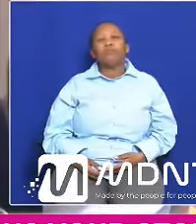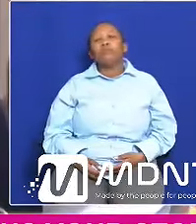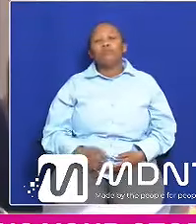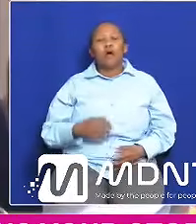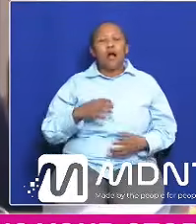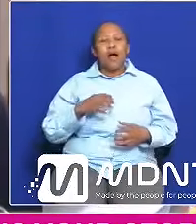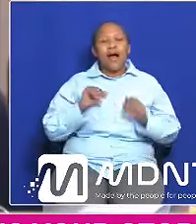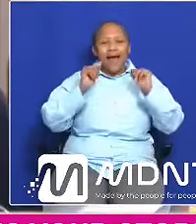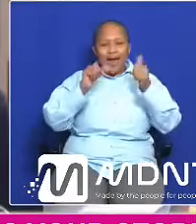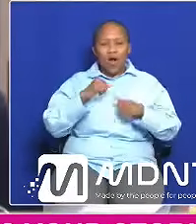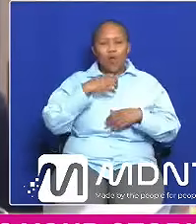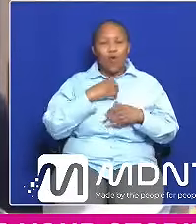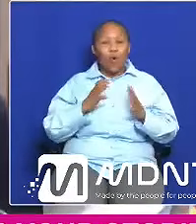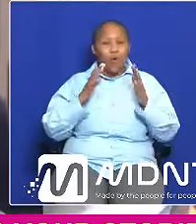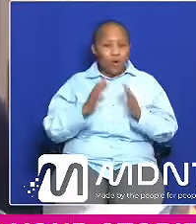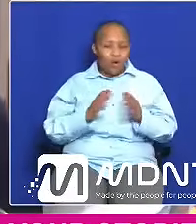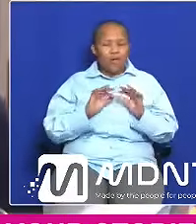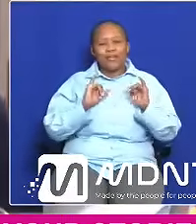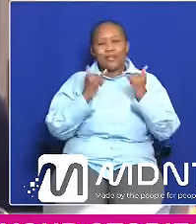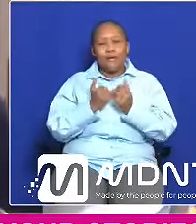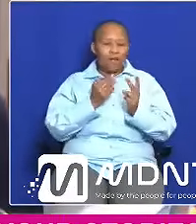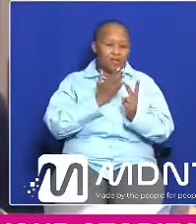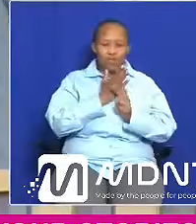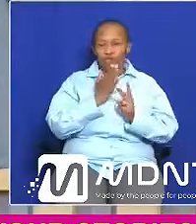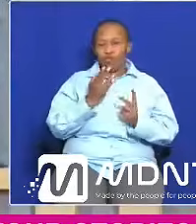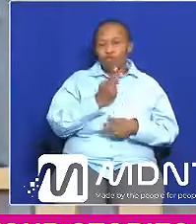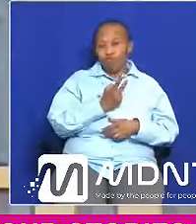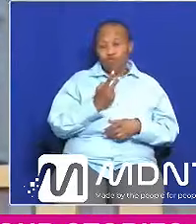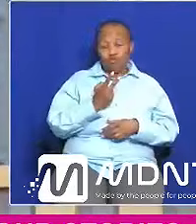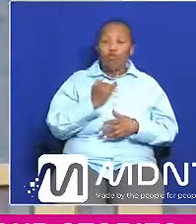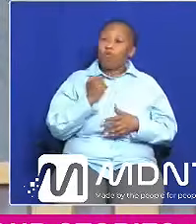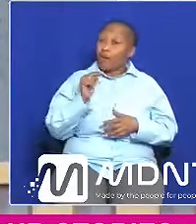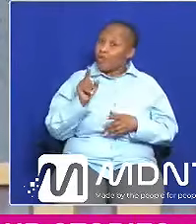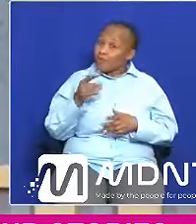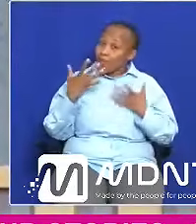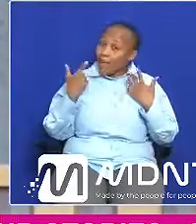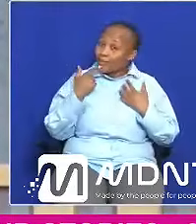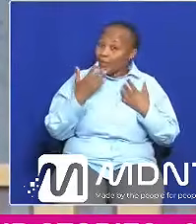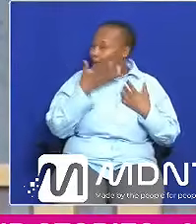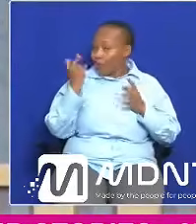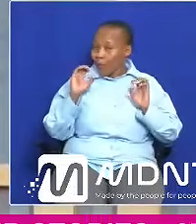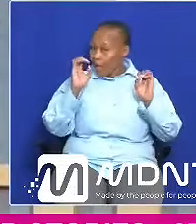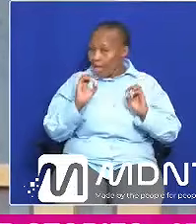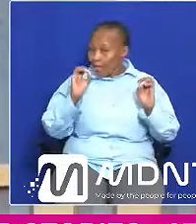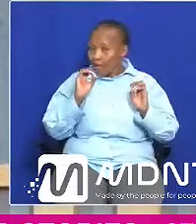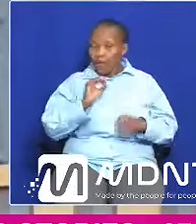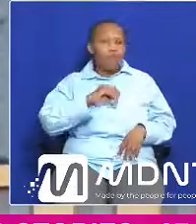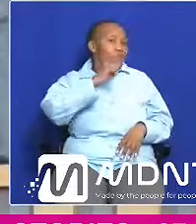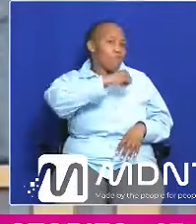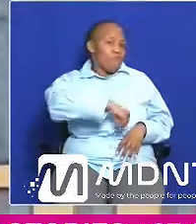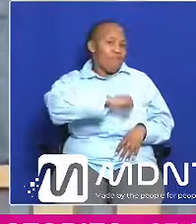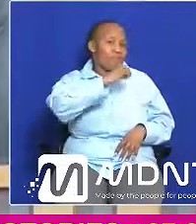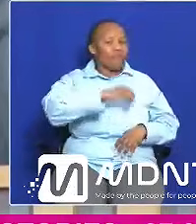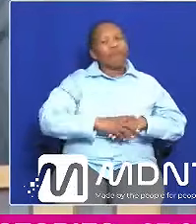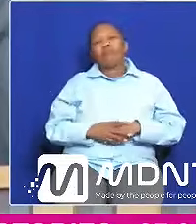you suggest you don't know anything about. Yes. And we resolved that the name M. Maumela